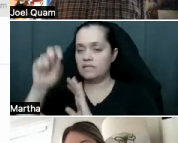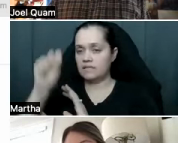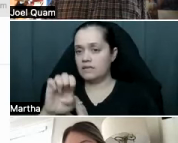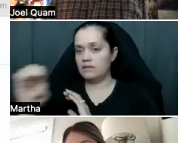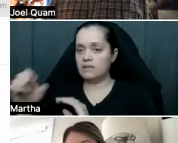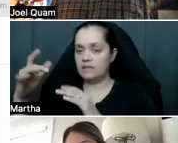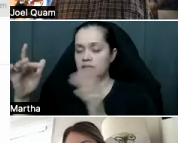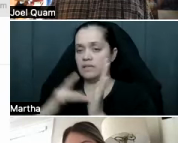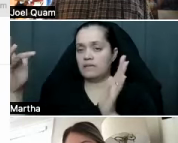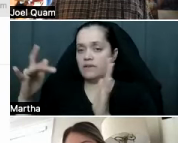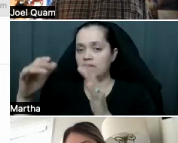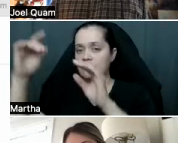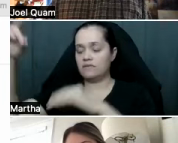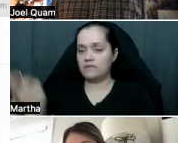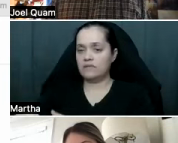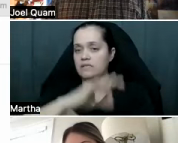of the sunrise every day.